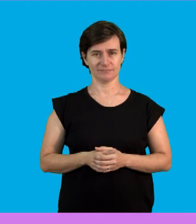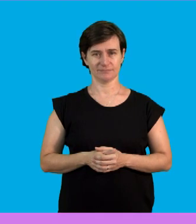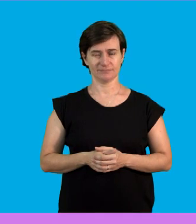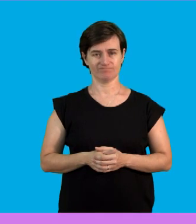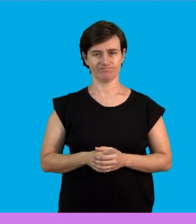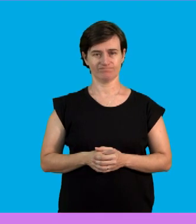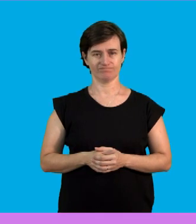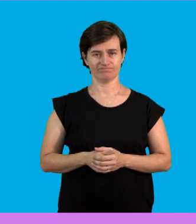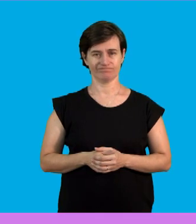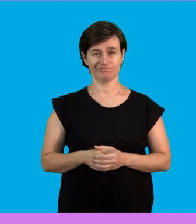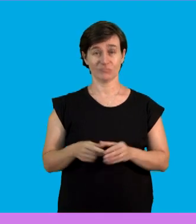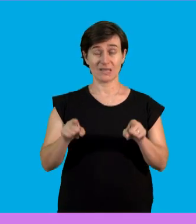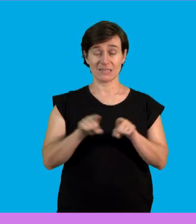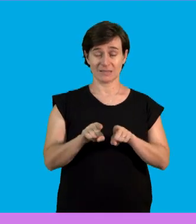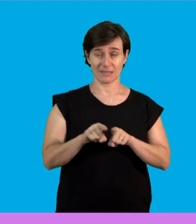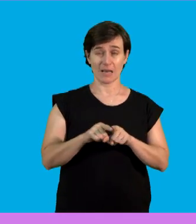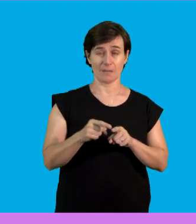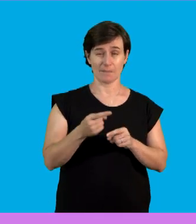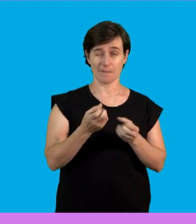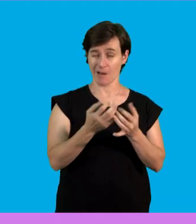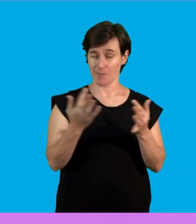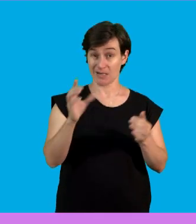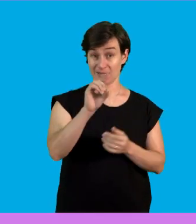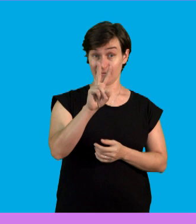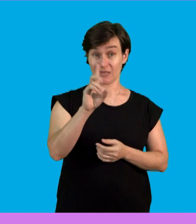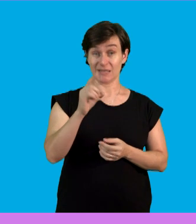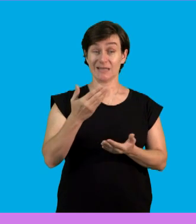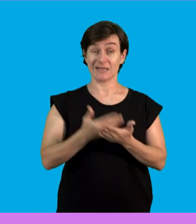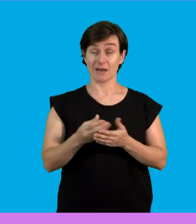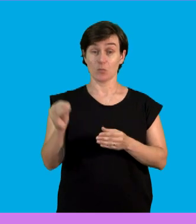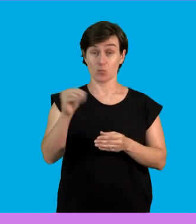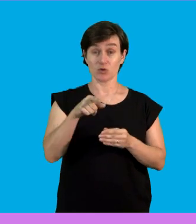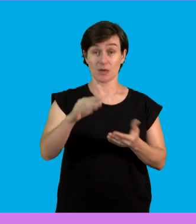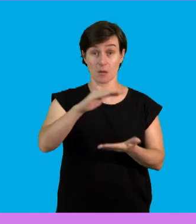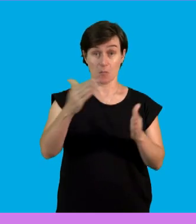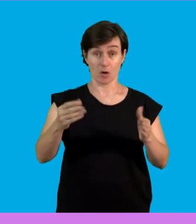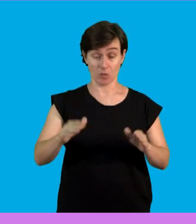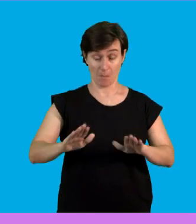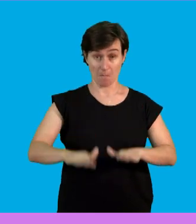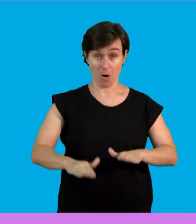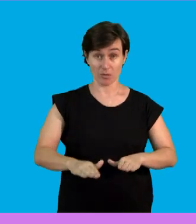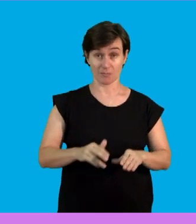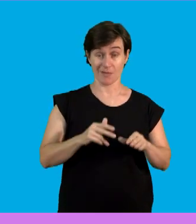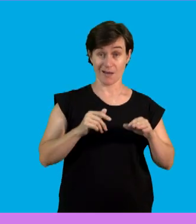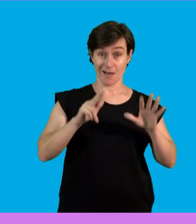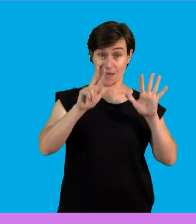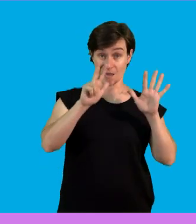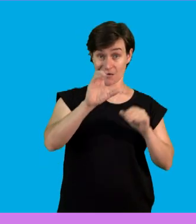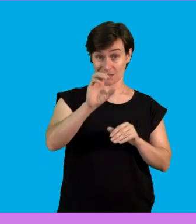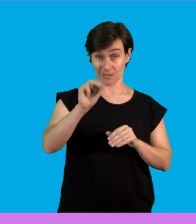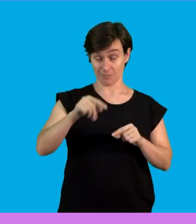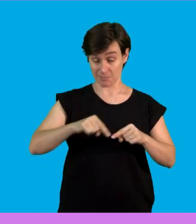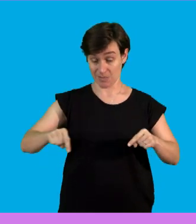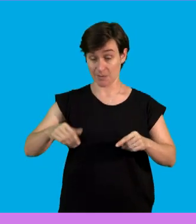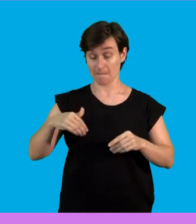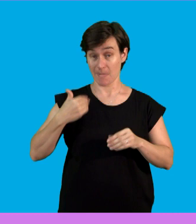Now, the same number of DVDs can fit in a box with the base of 8 centimeter by 18